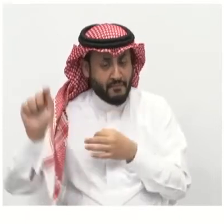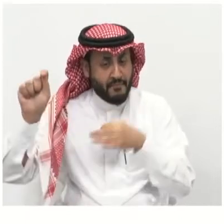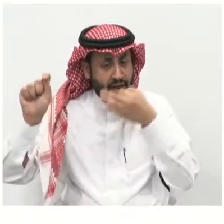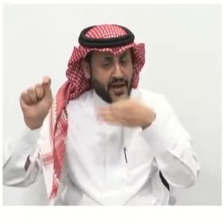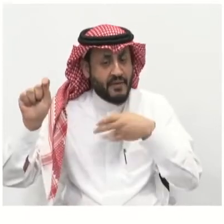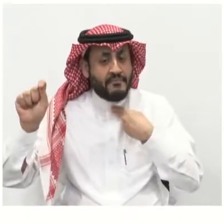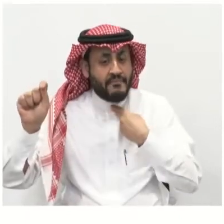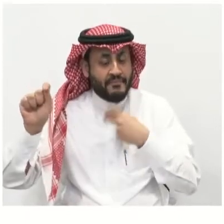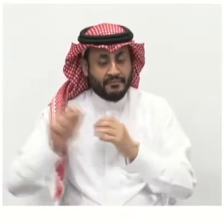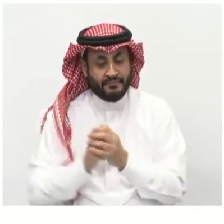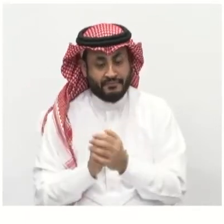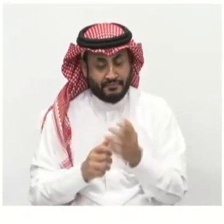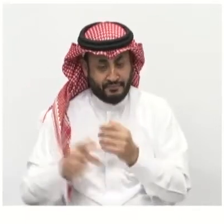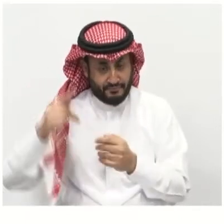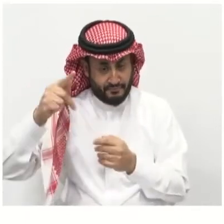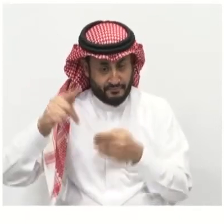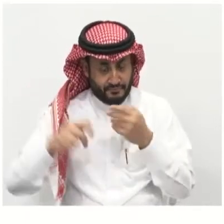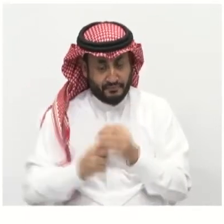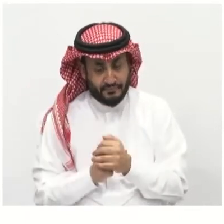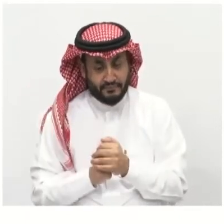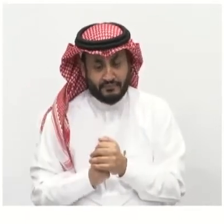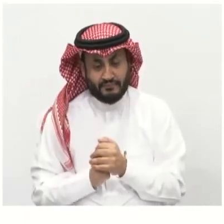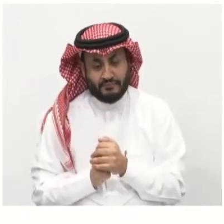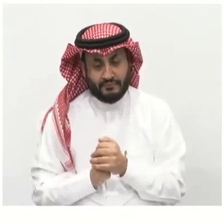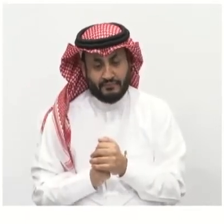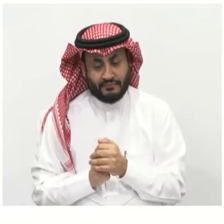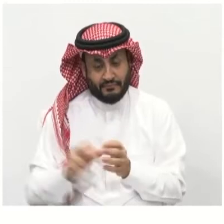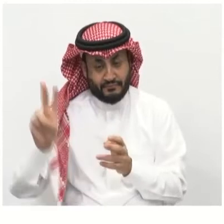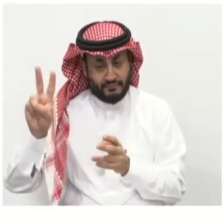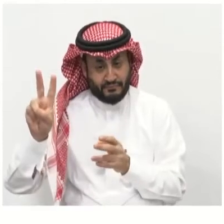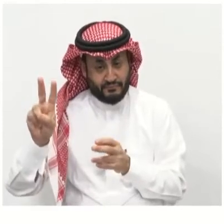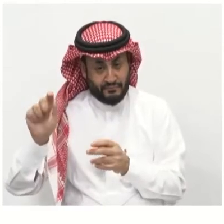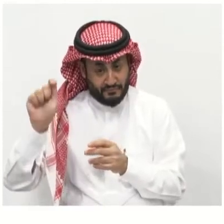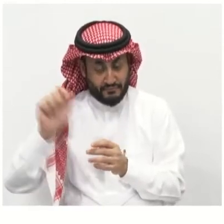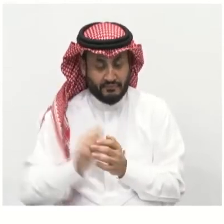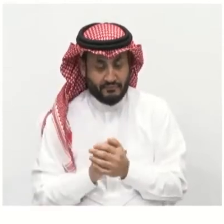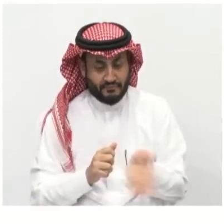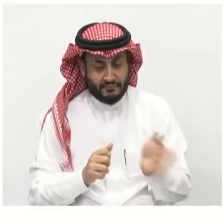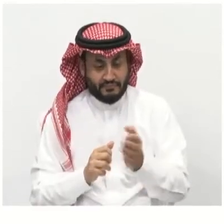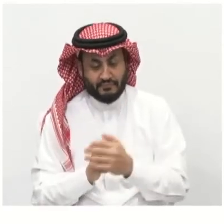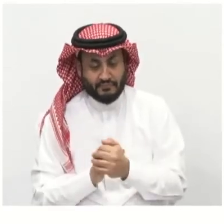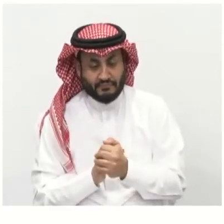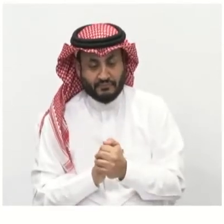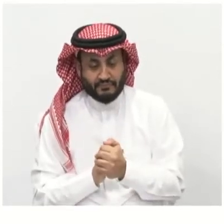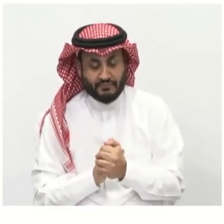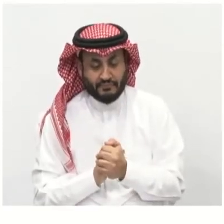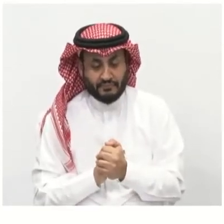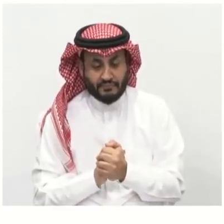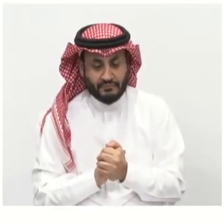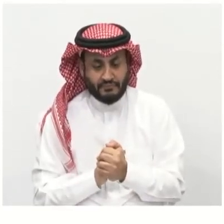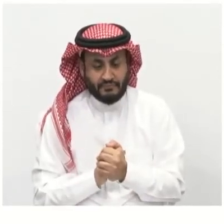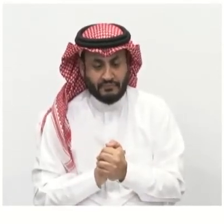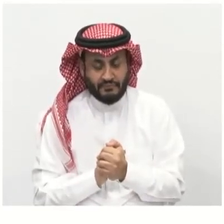to paint on a canvas. She puts all